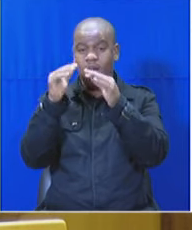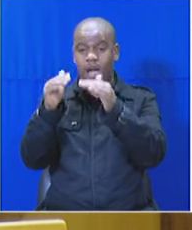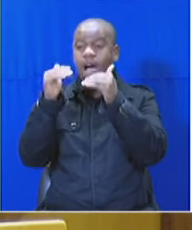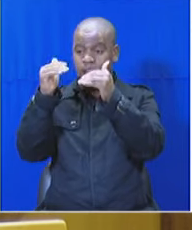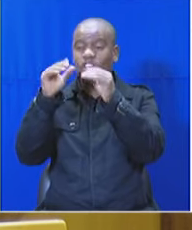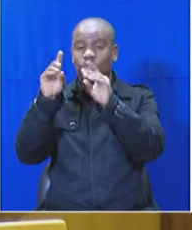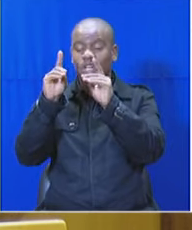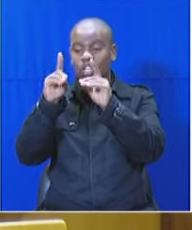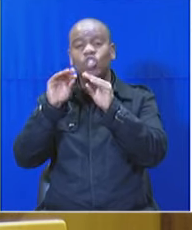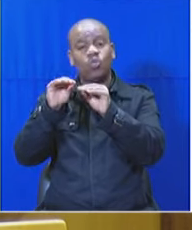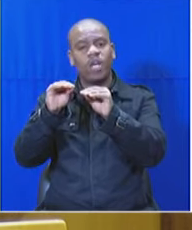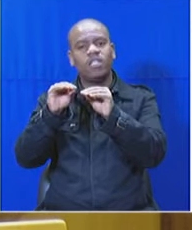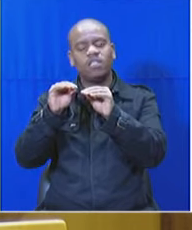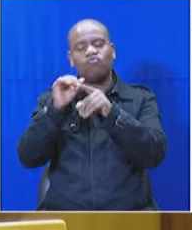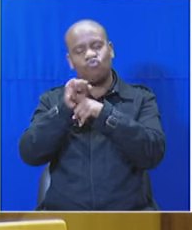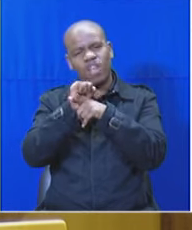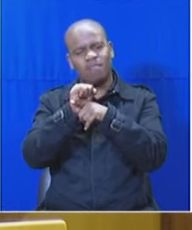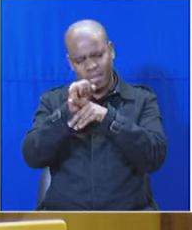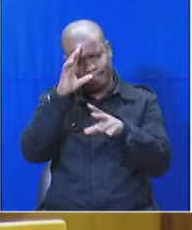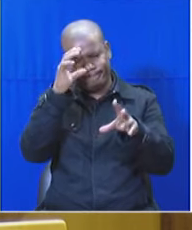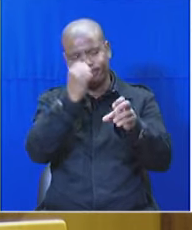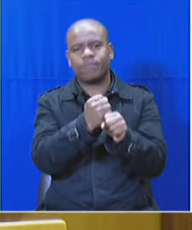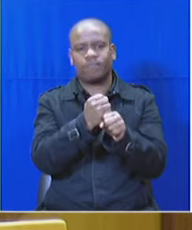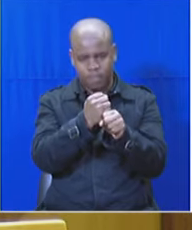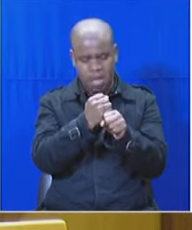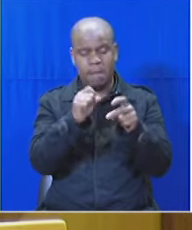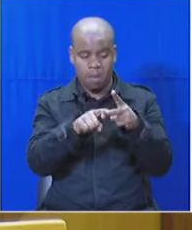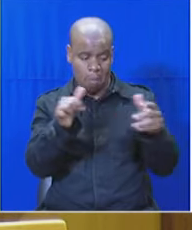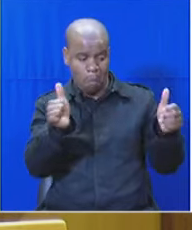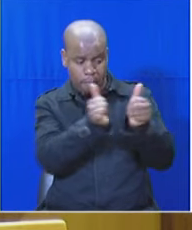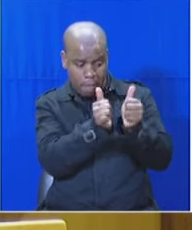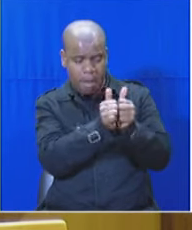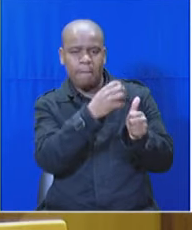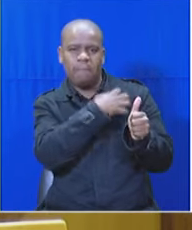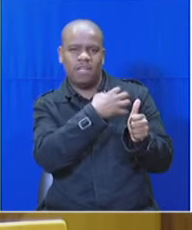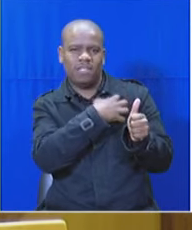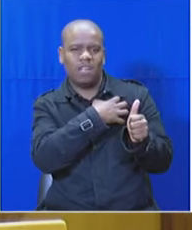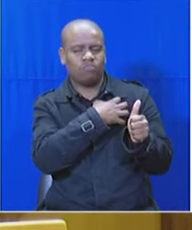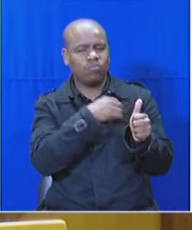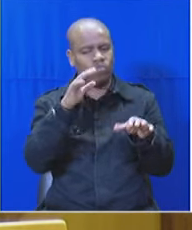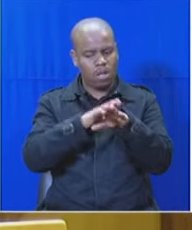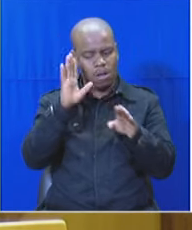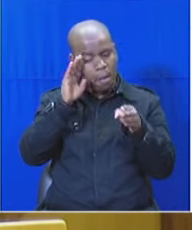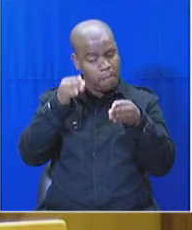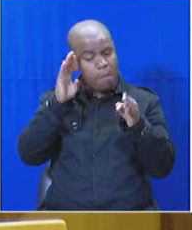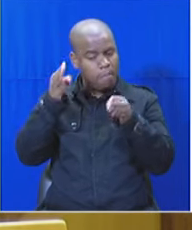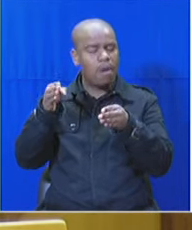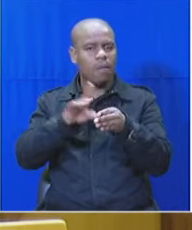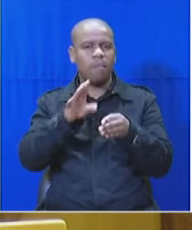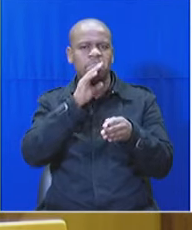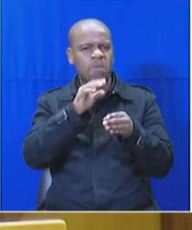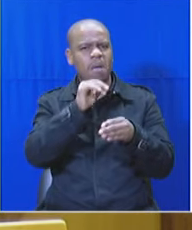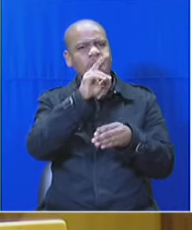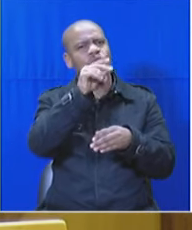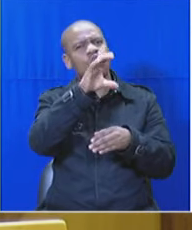need. Perhaps it can also help the minister not to focus on the visits to Cuba and